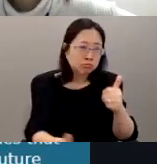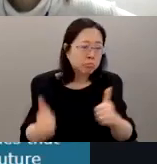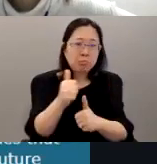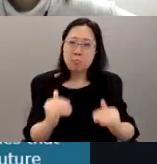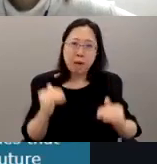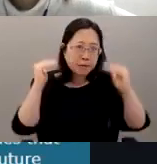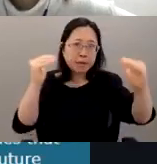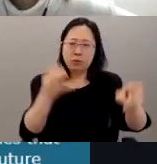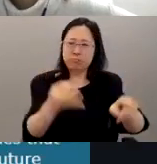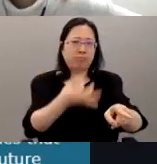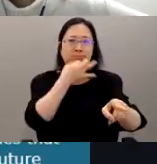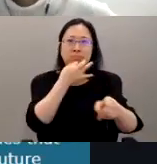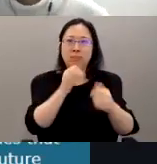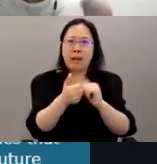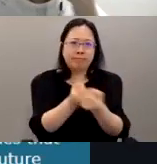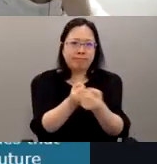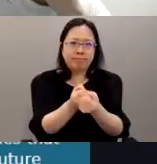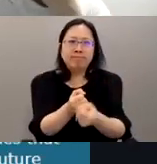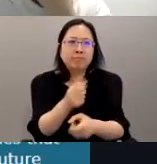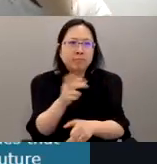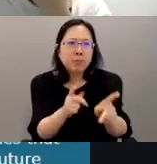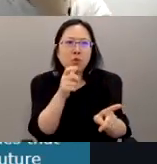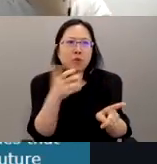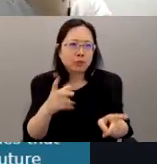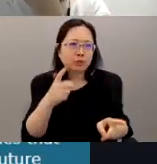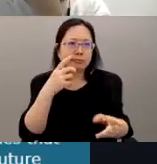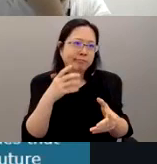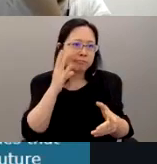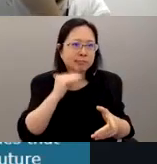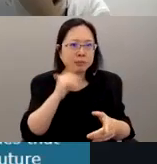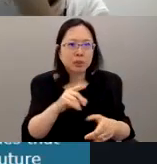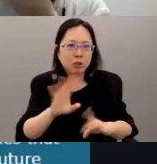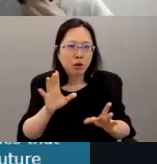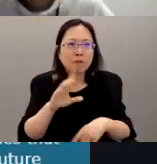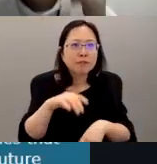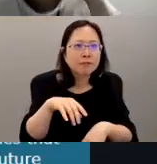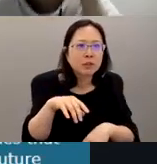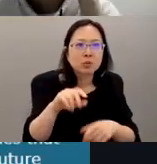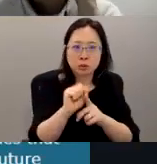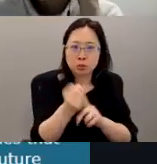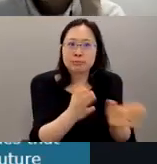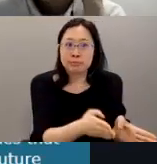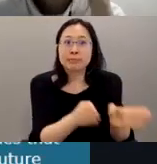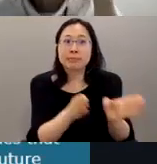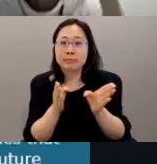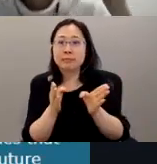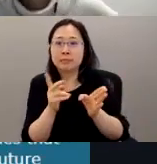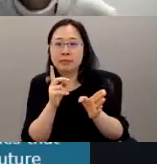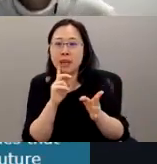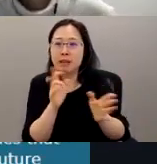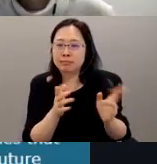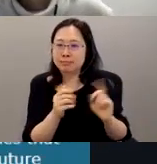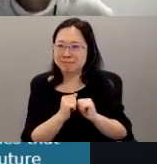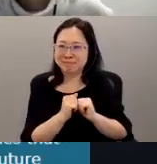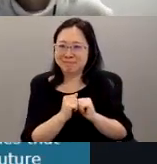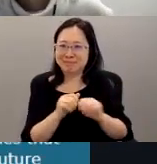expert in the field of vicarious trauma. So we're happy to be able to offer that. And then on the 24th, so this will be 3 days in a